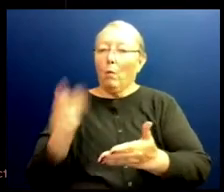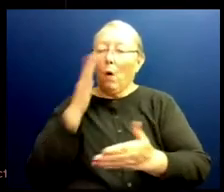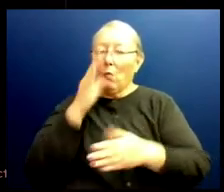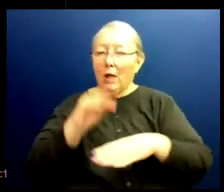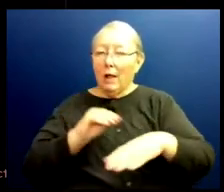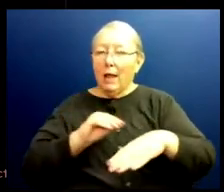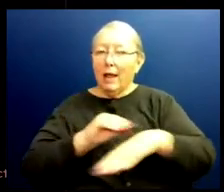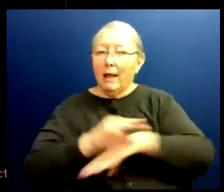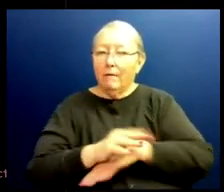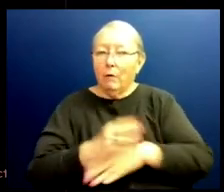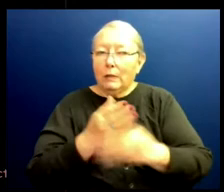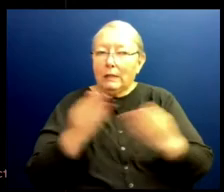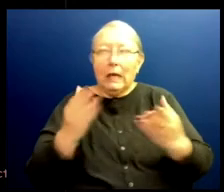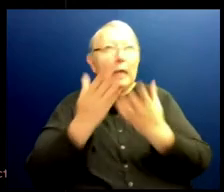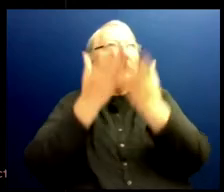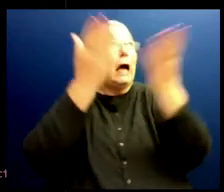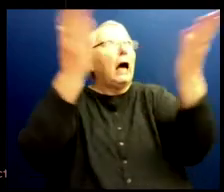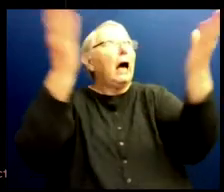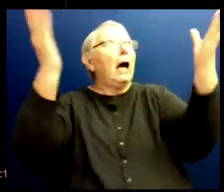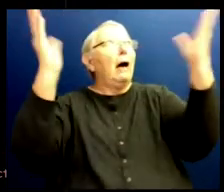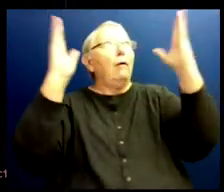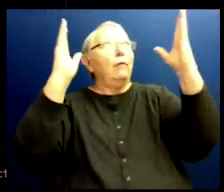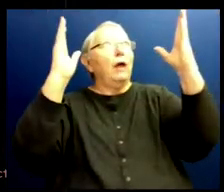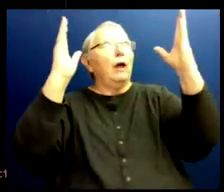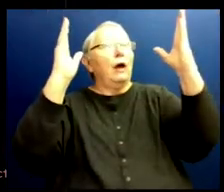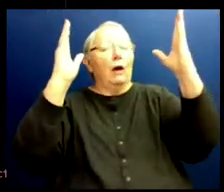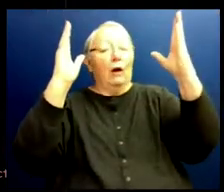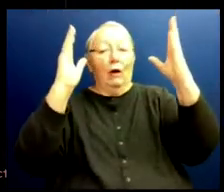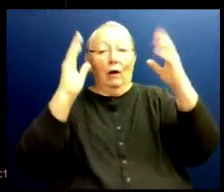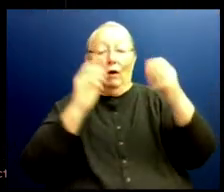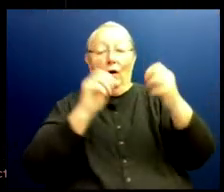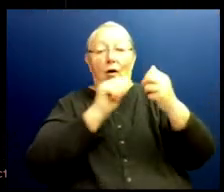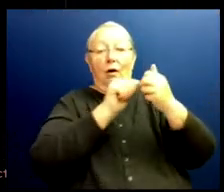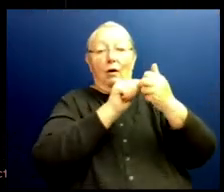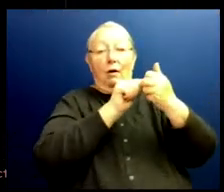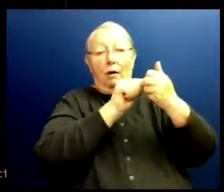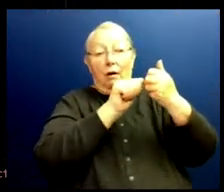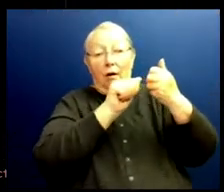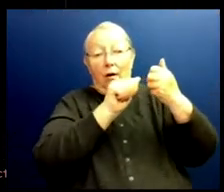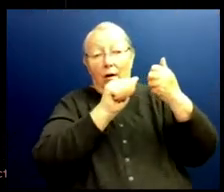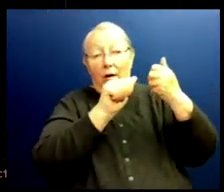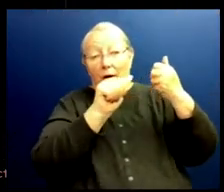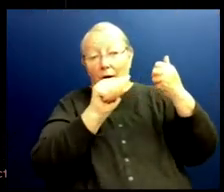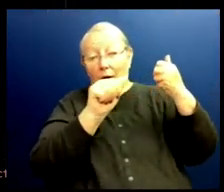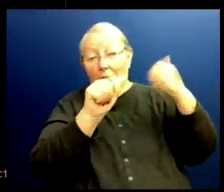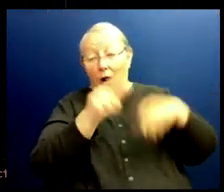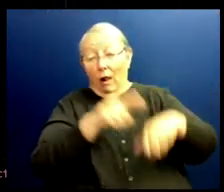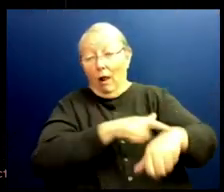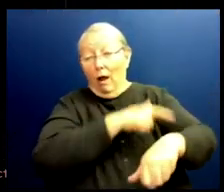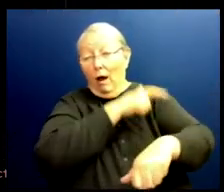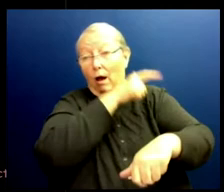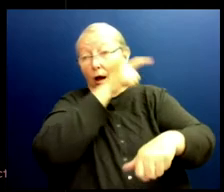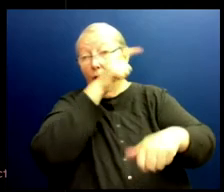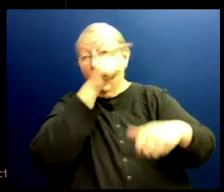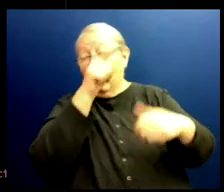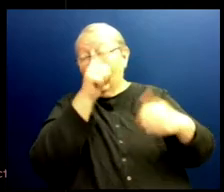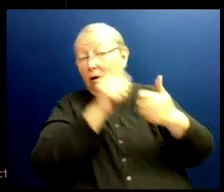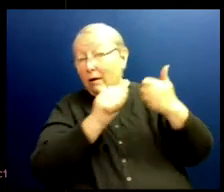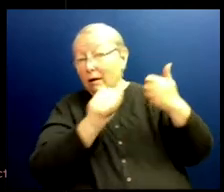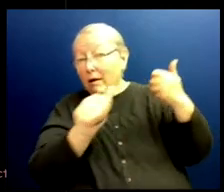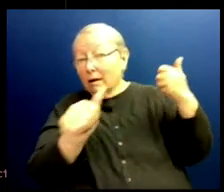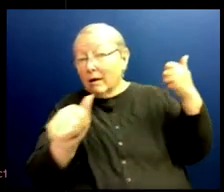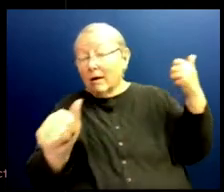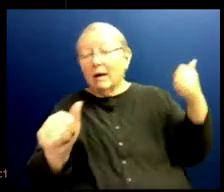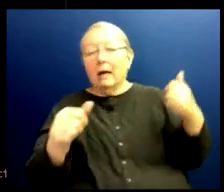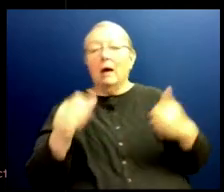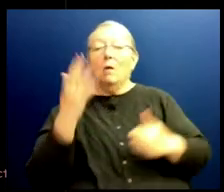objects in the universe over very large distance scales. And the reason for that is atoms are electrically neutral. And so